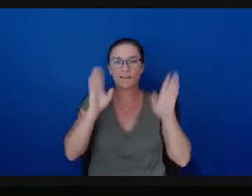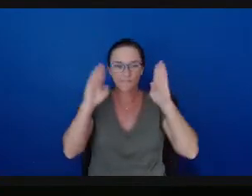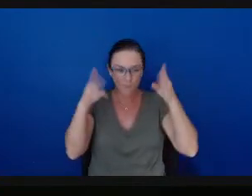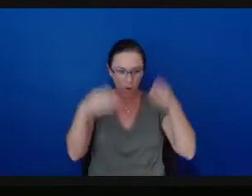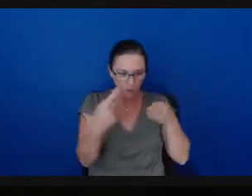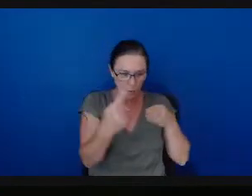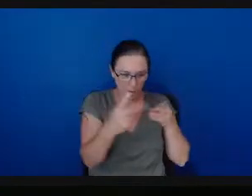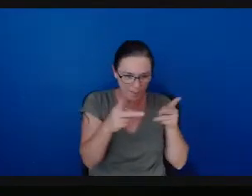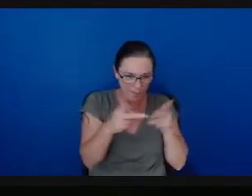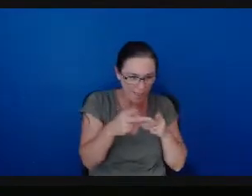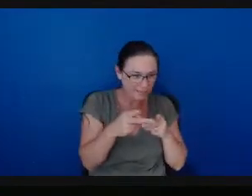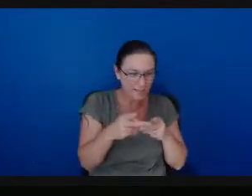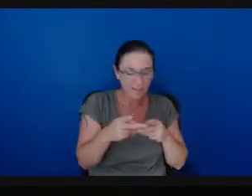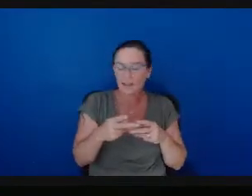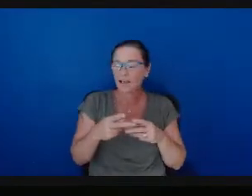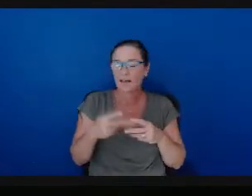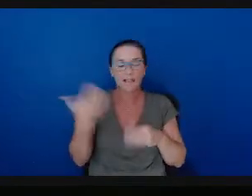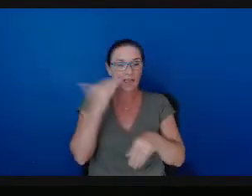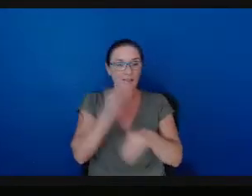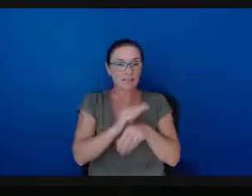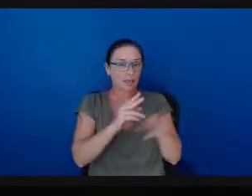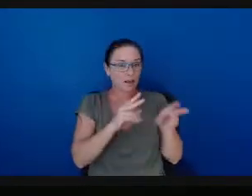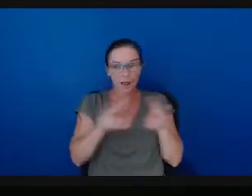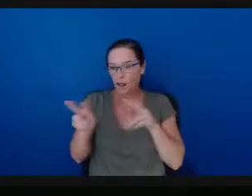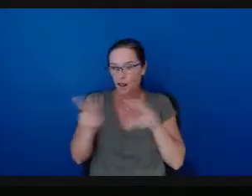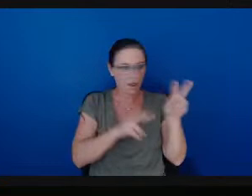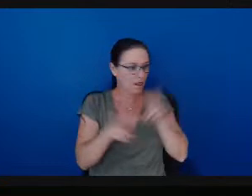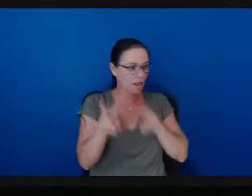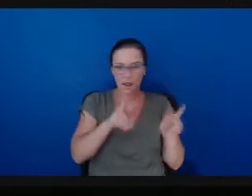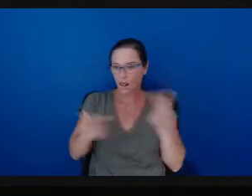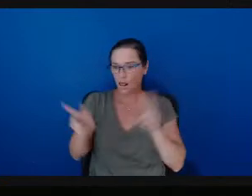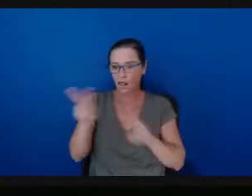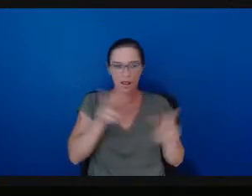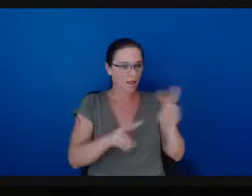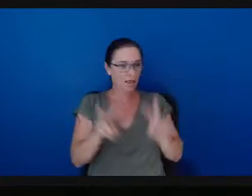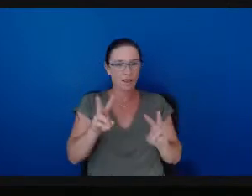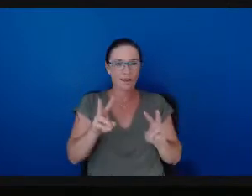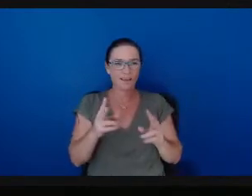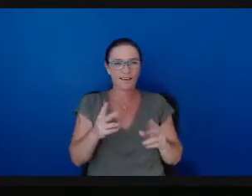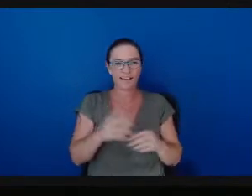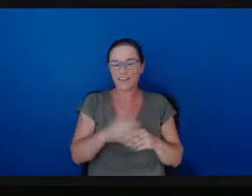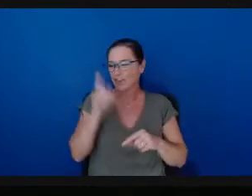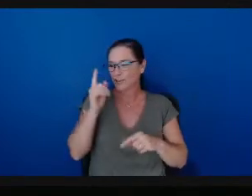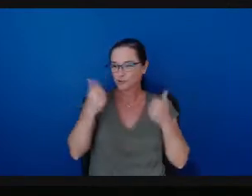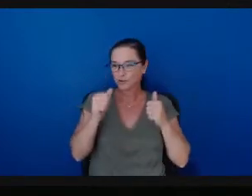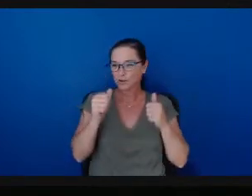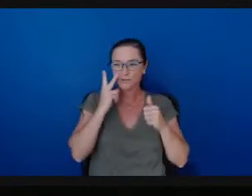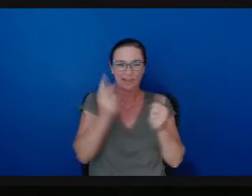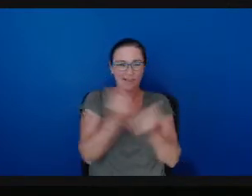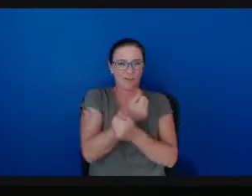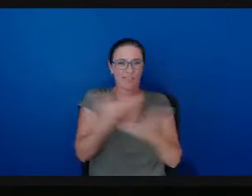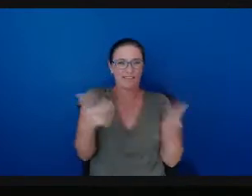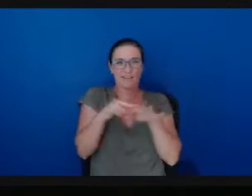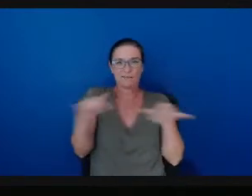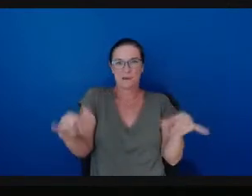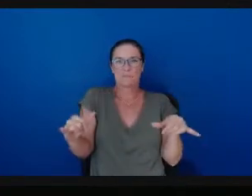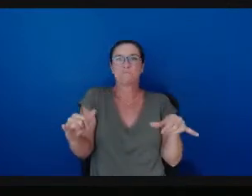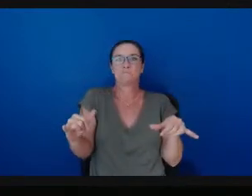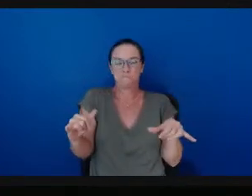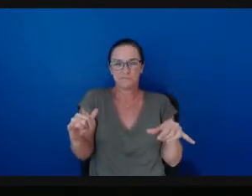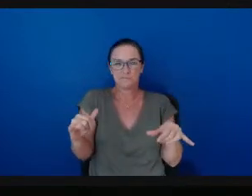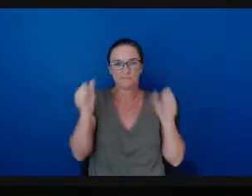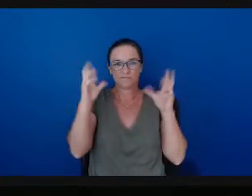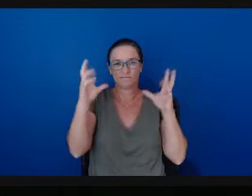area as opposed to trying to look left and look right and look left and look right, and you end up getting whiplash from trying to look all over the place. So much is happening all